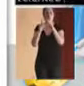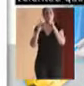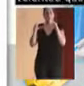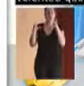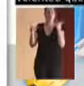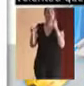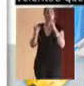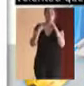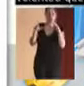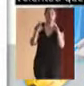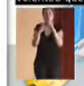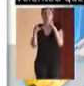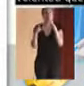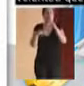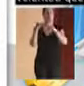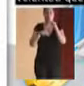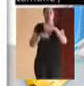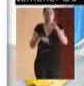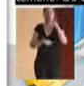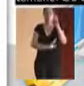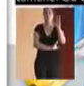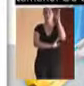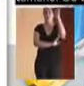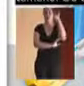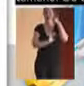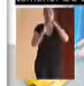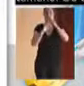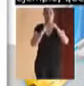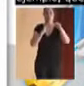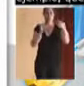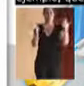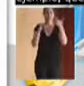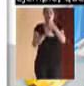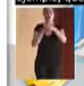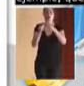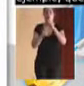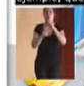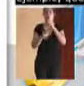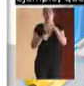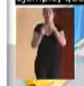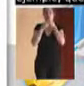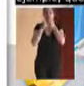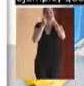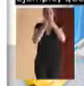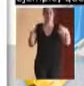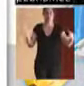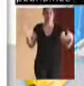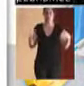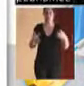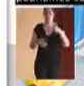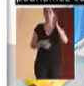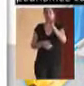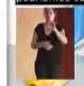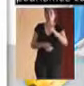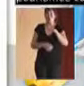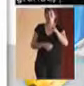patient is able to change the area that is being analyzed. So, for instance, in the sky that doesn't have so